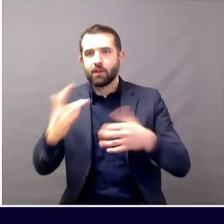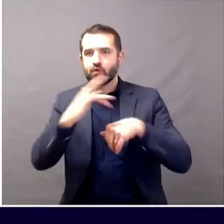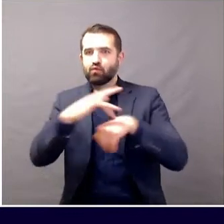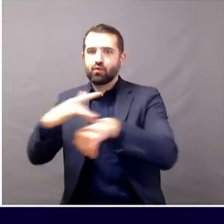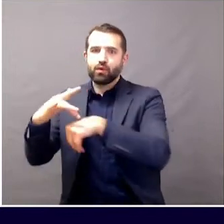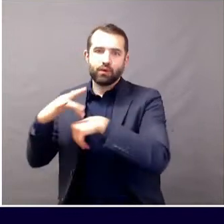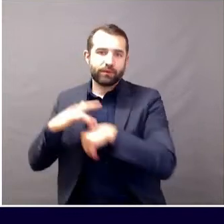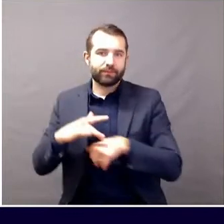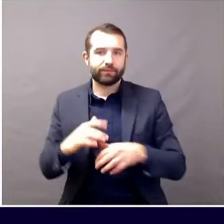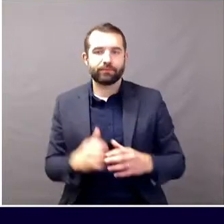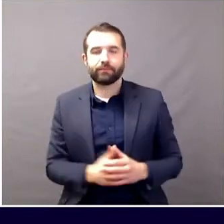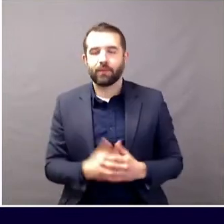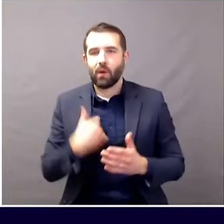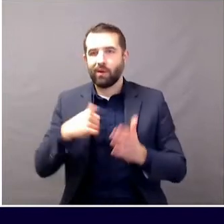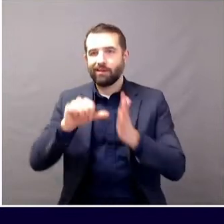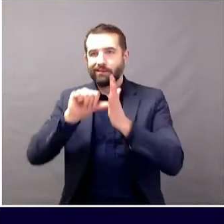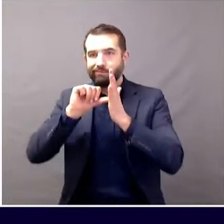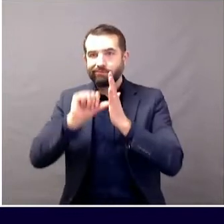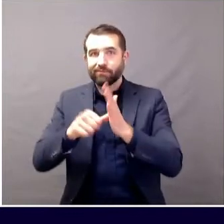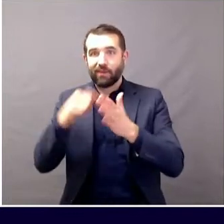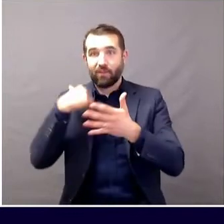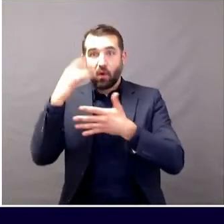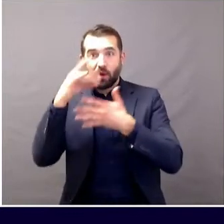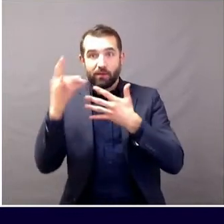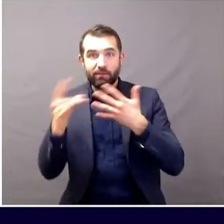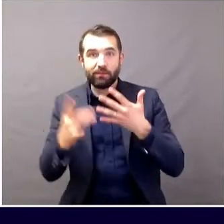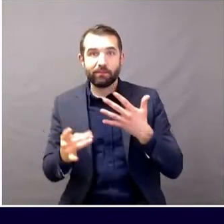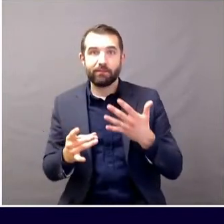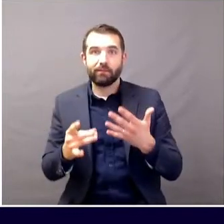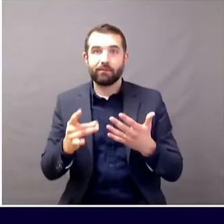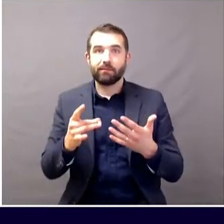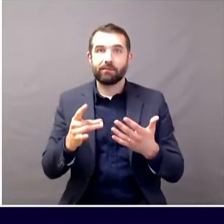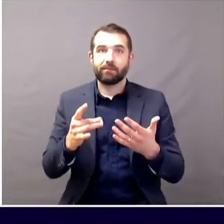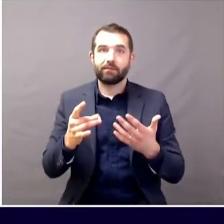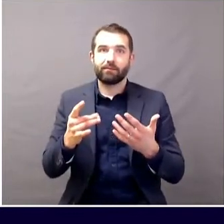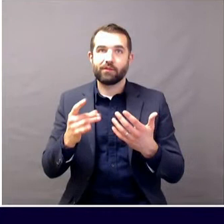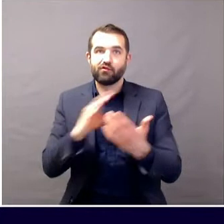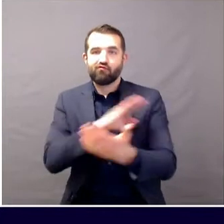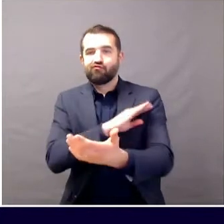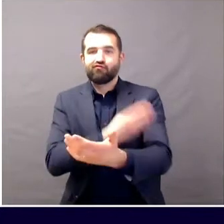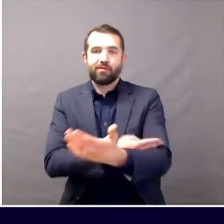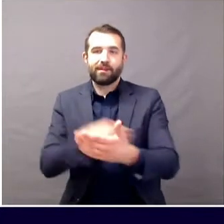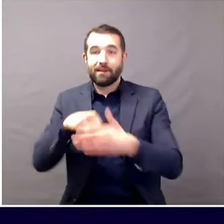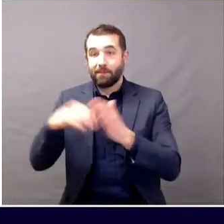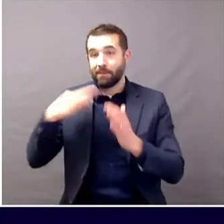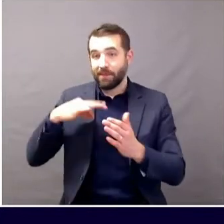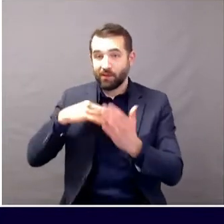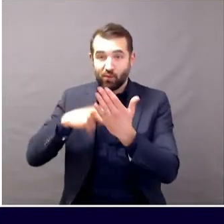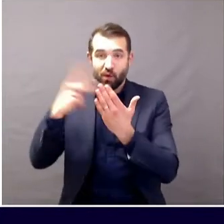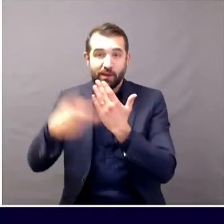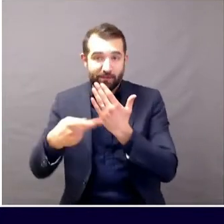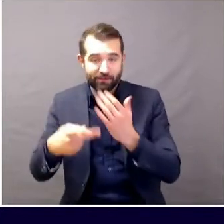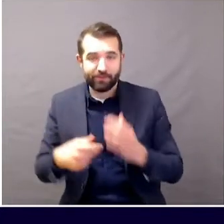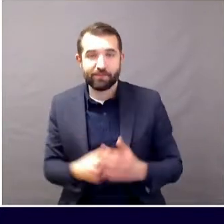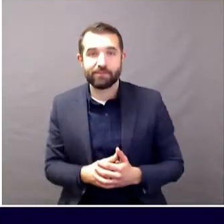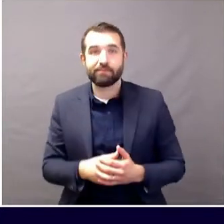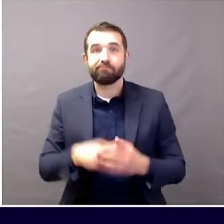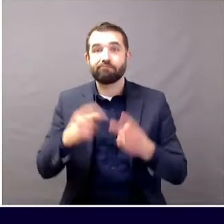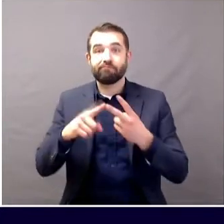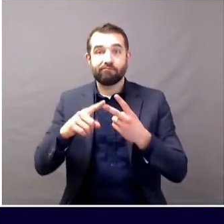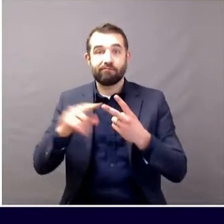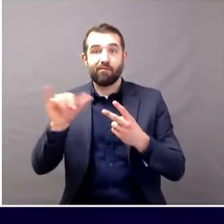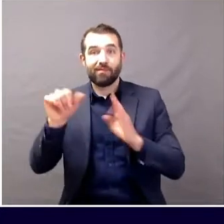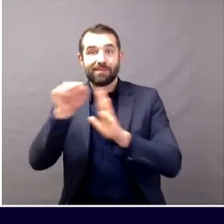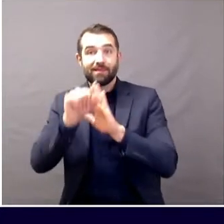Strengthen Me and the Options program, as well as remind people about the statewide crisis line and the continued availability of